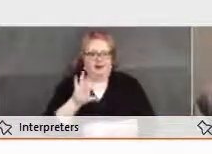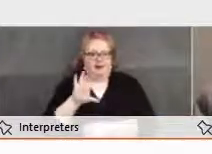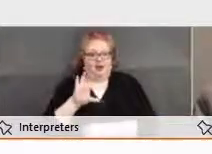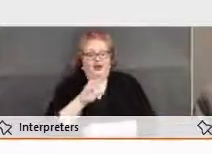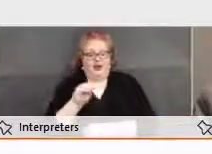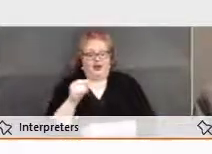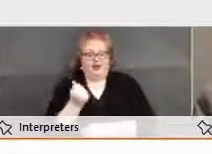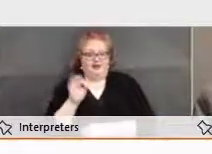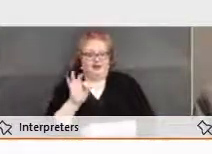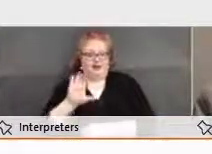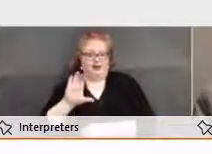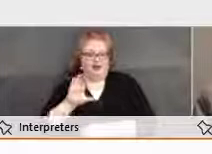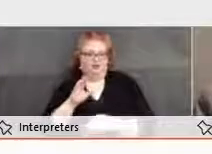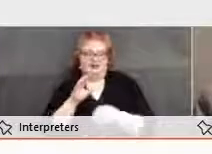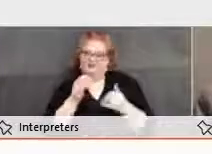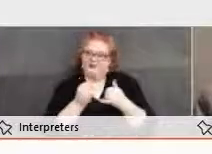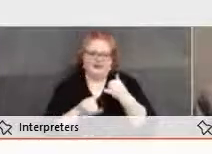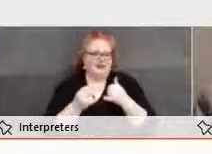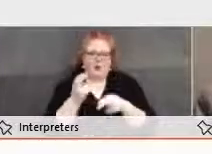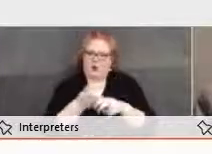very easy to find photos of men.